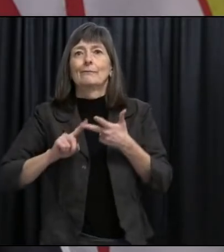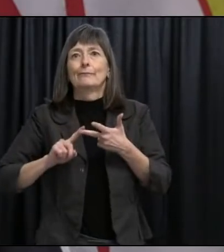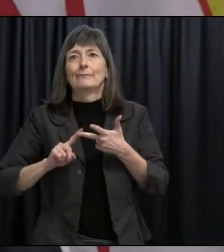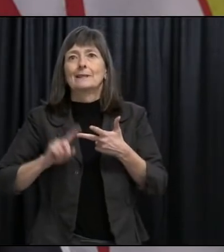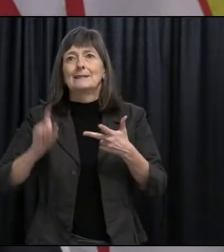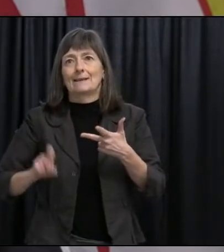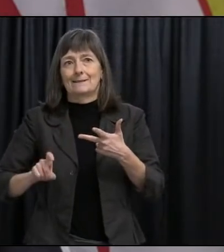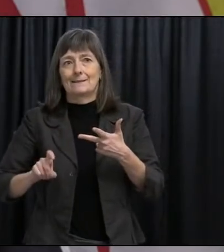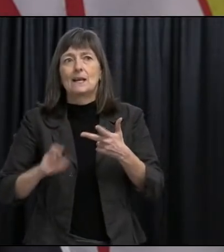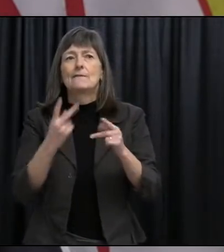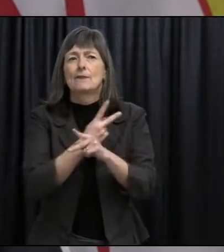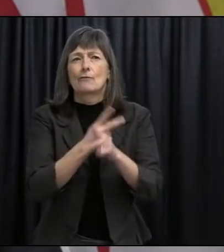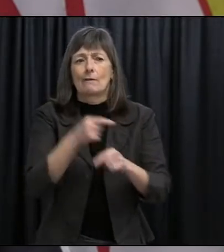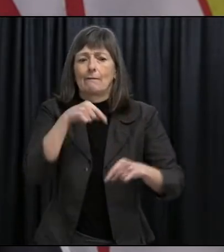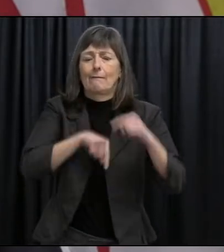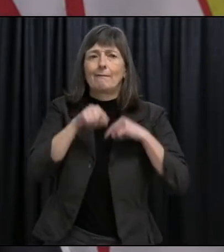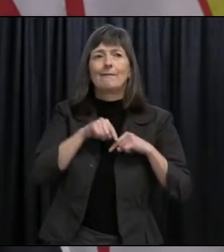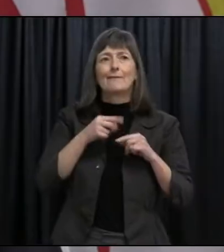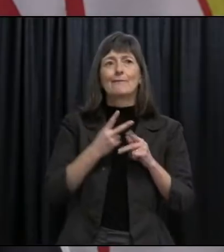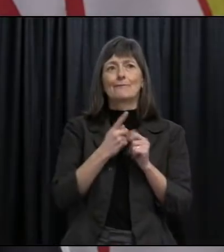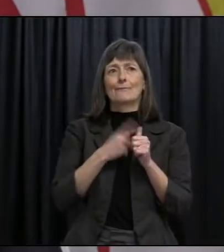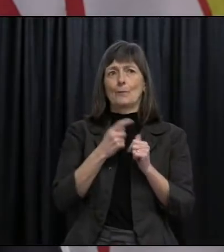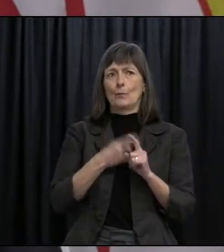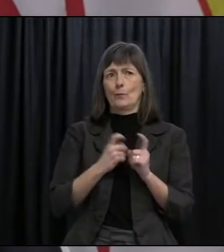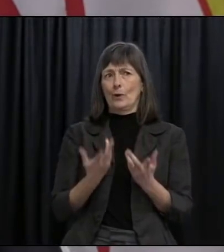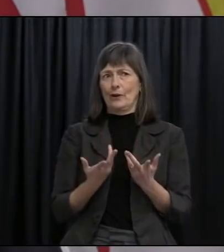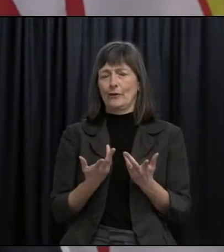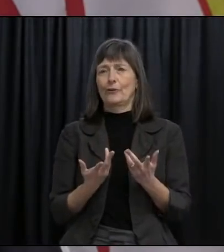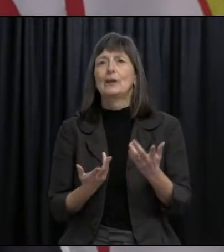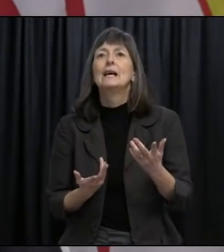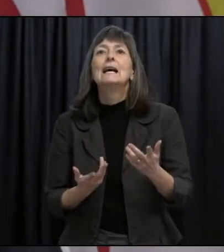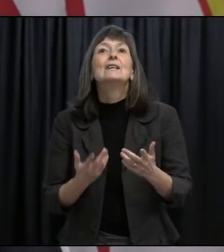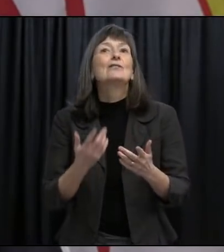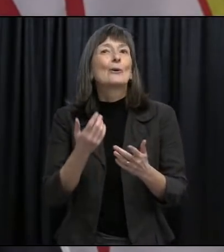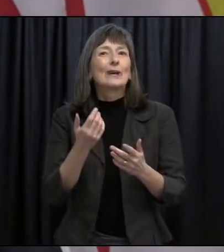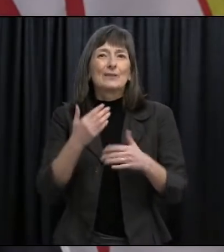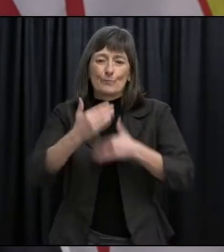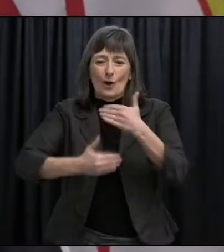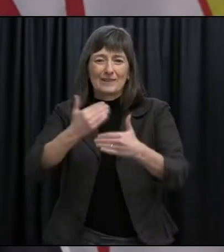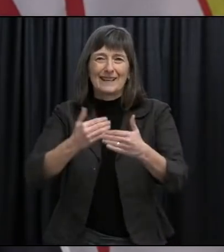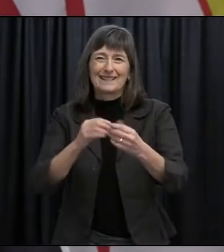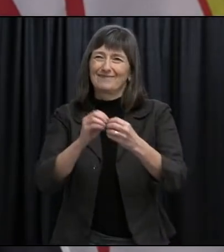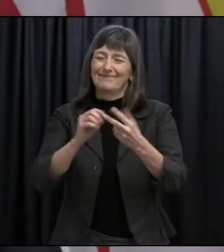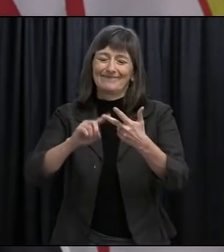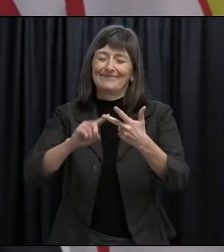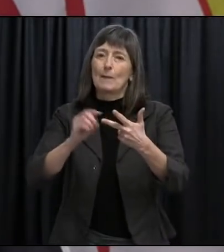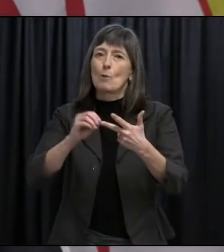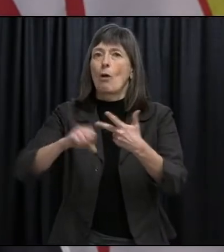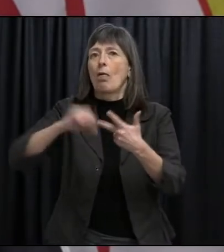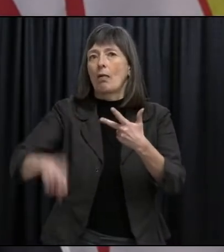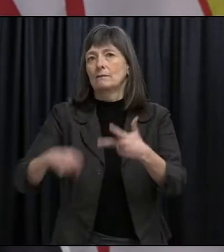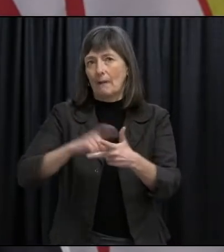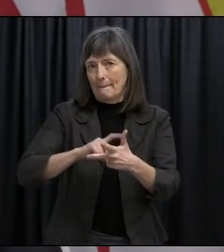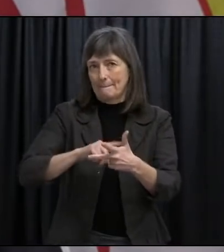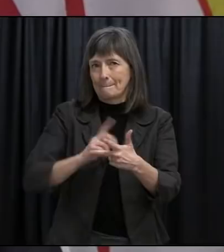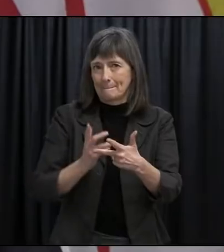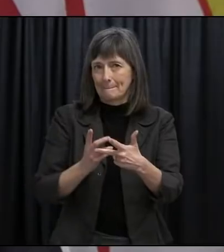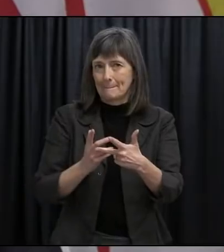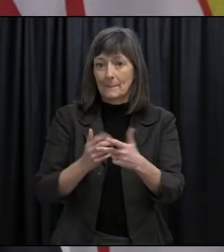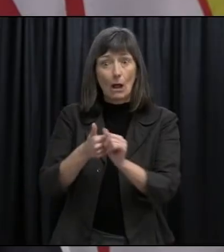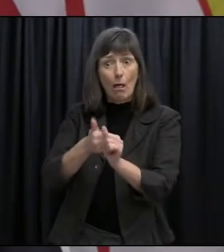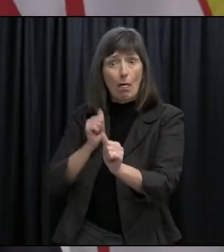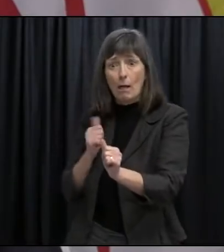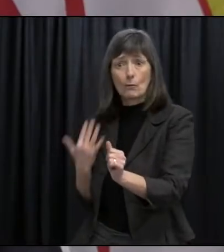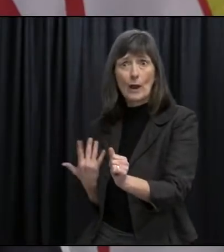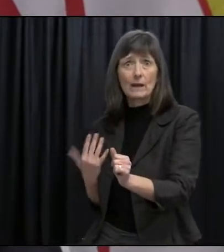done on. So it allows us, it still takes a bit of time, just the process itself takes time. It's not that there's a